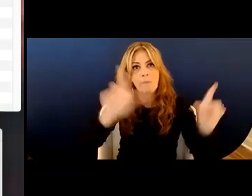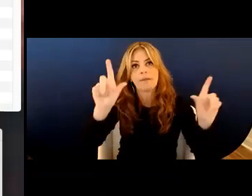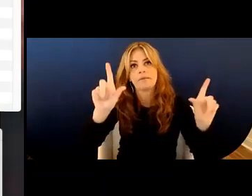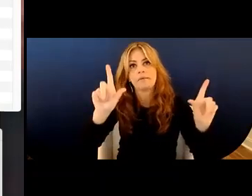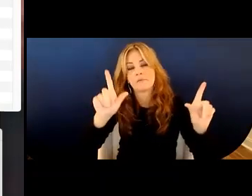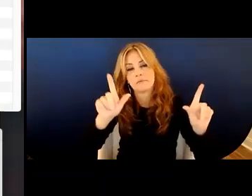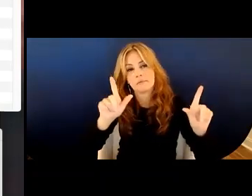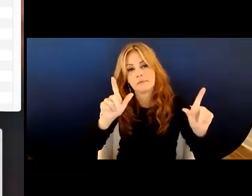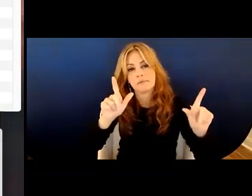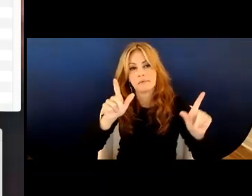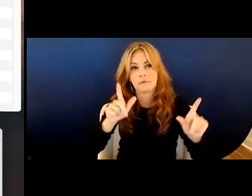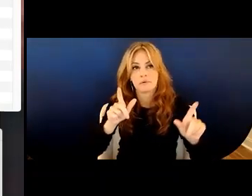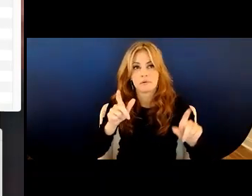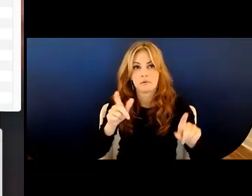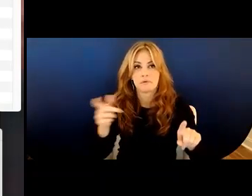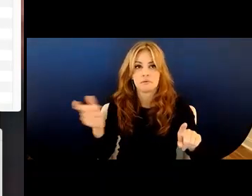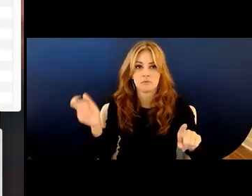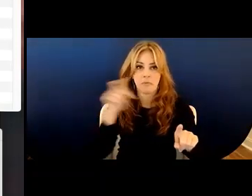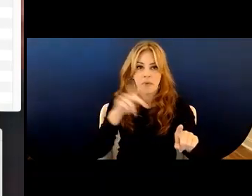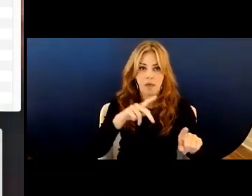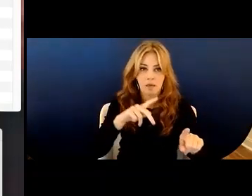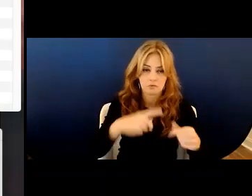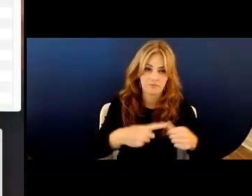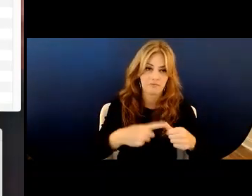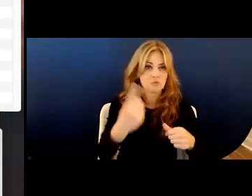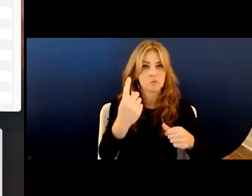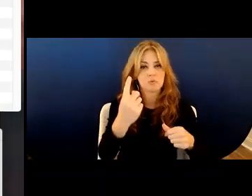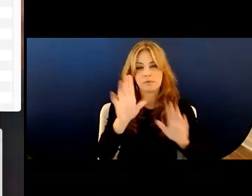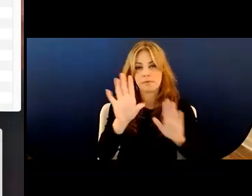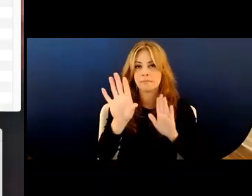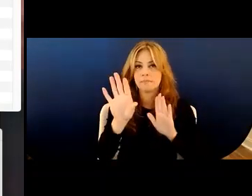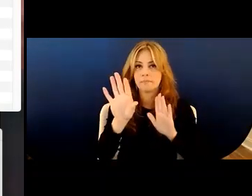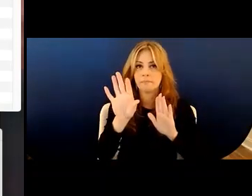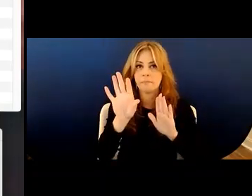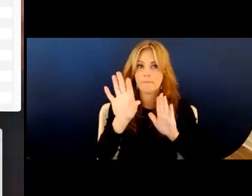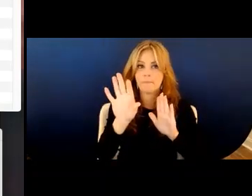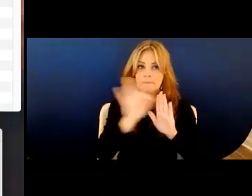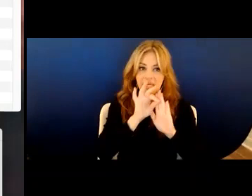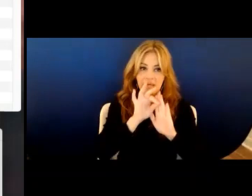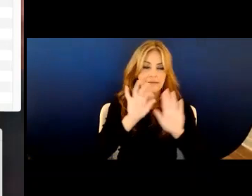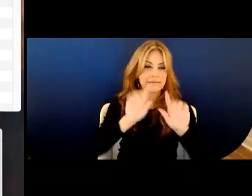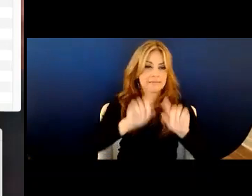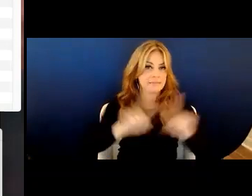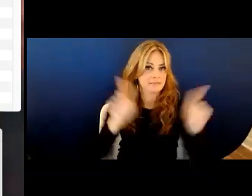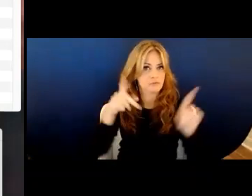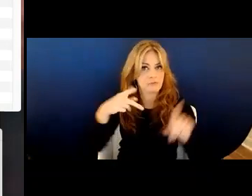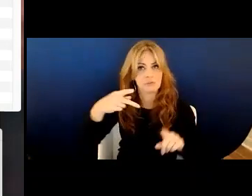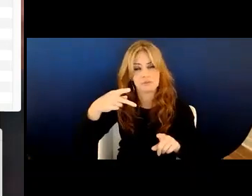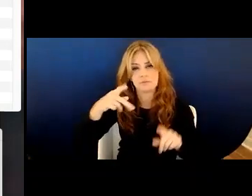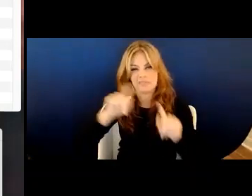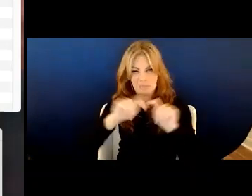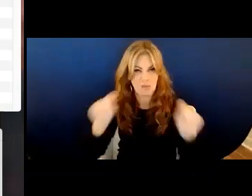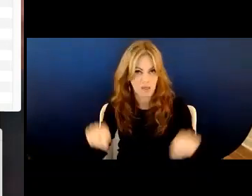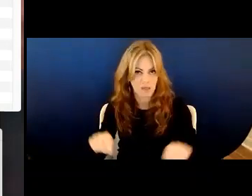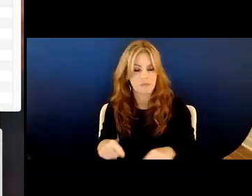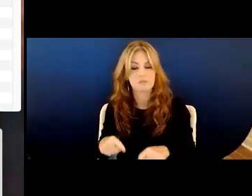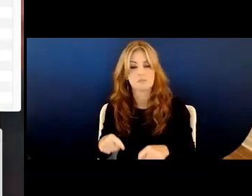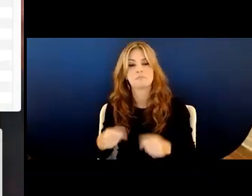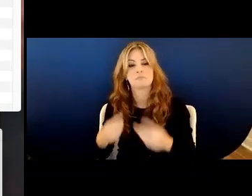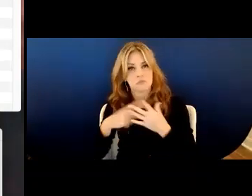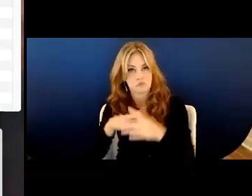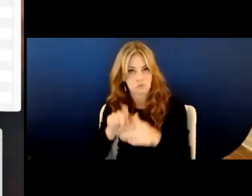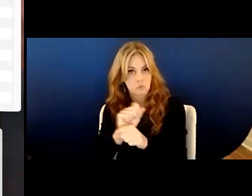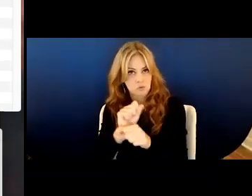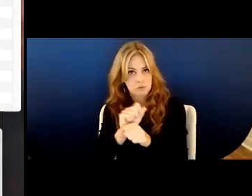back to this poster and you can choose another template for it and start working on that